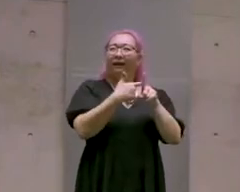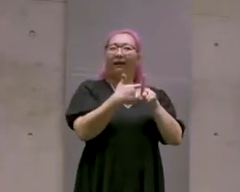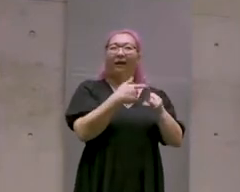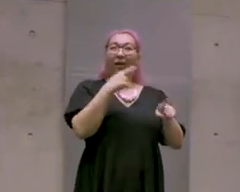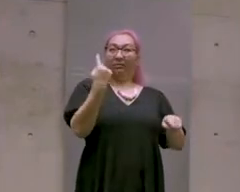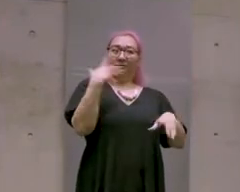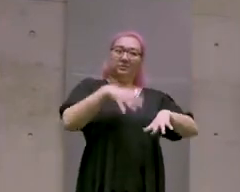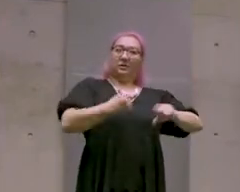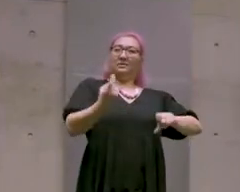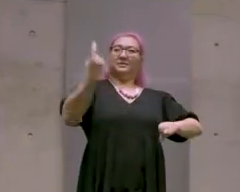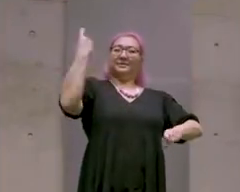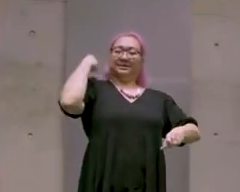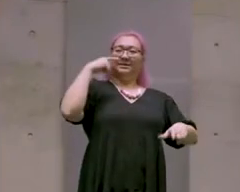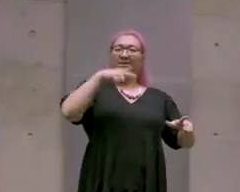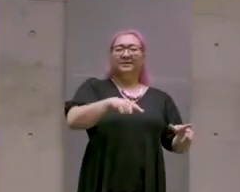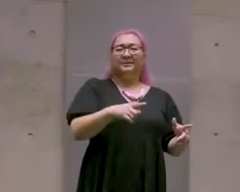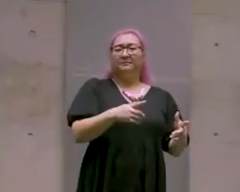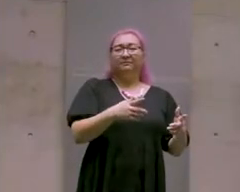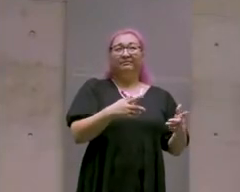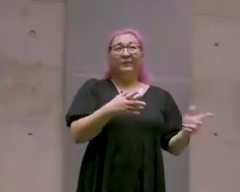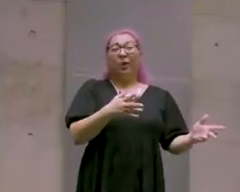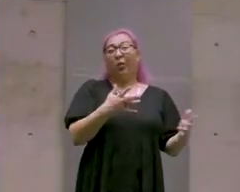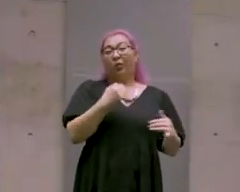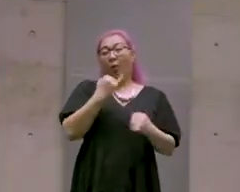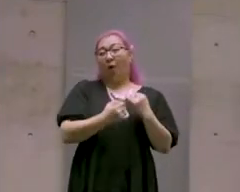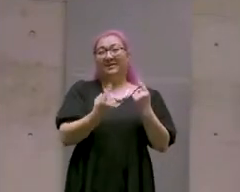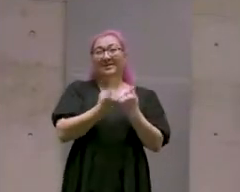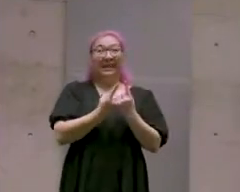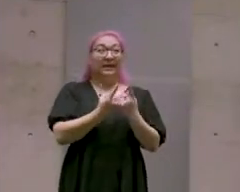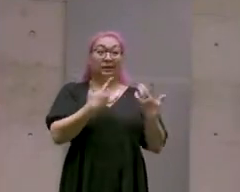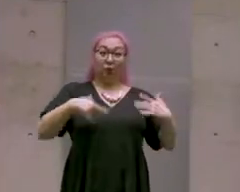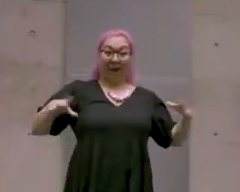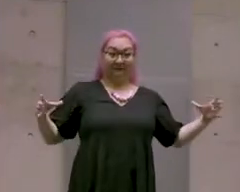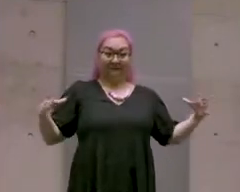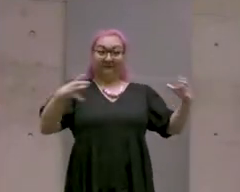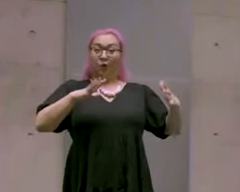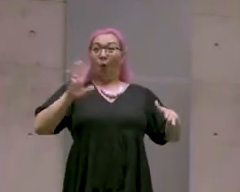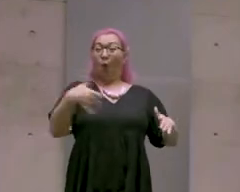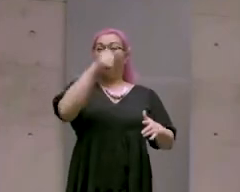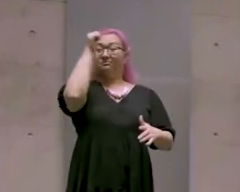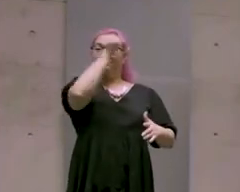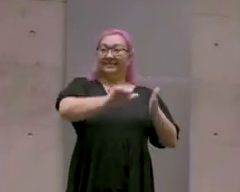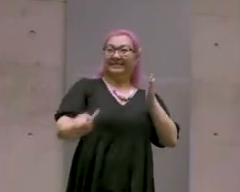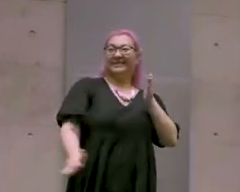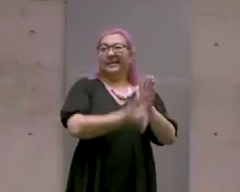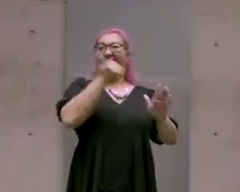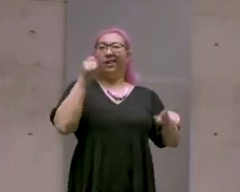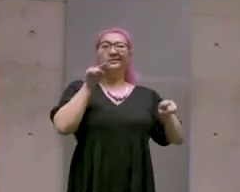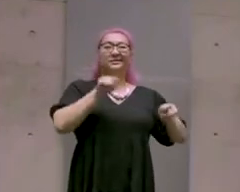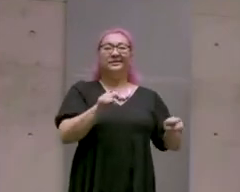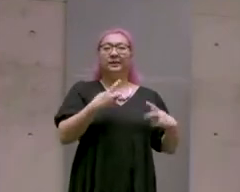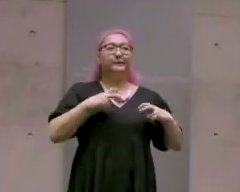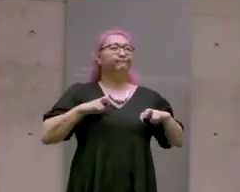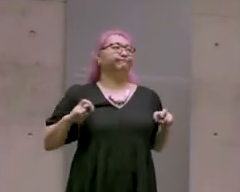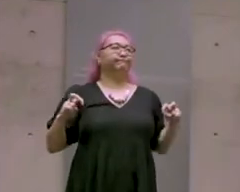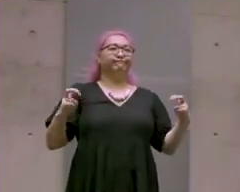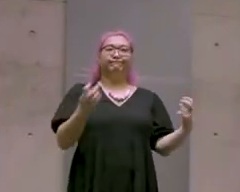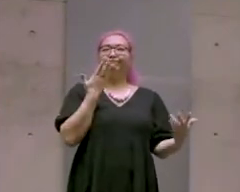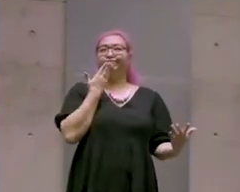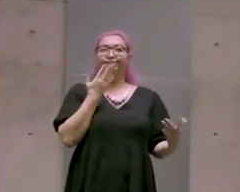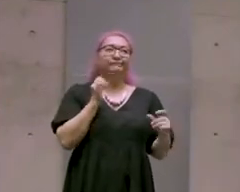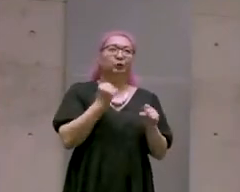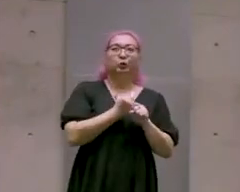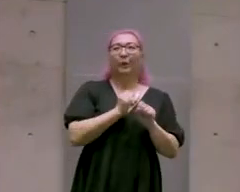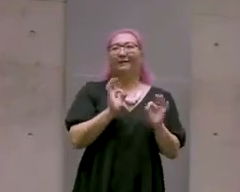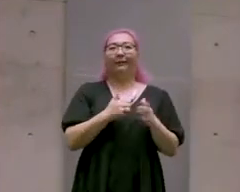the worst thing you want to do is have a bunch of talented people sat doing nothing. And those circular games are really good because they're malleably able